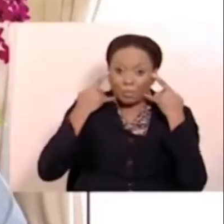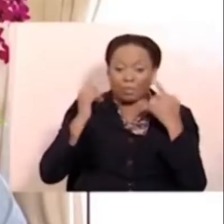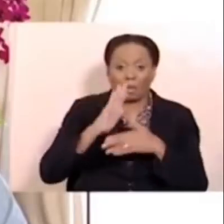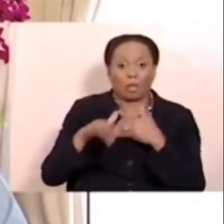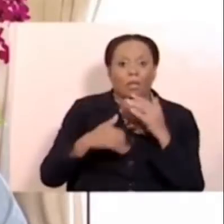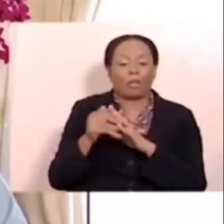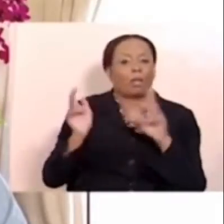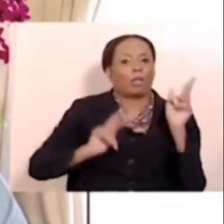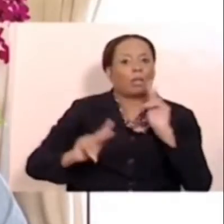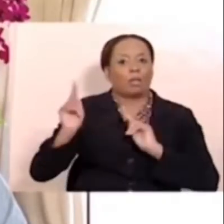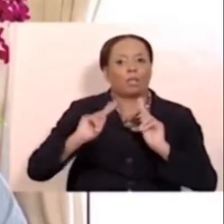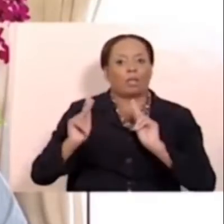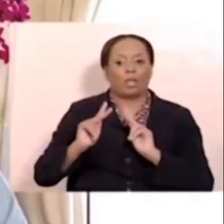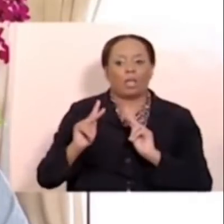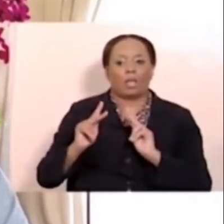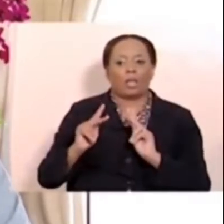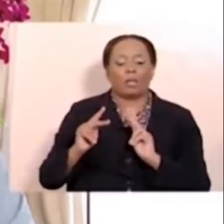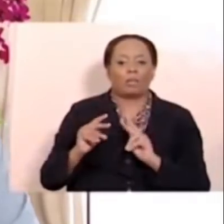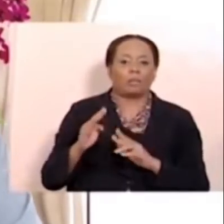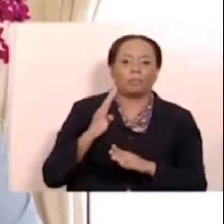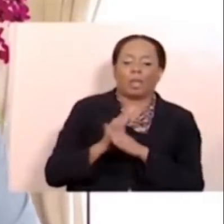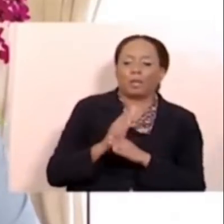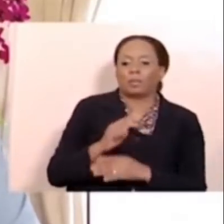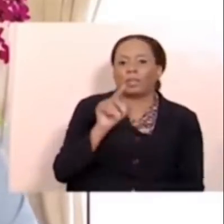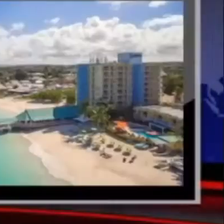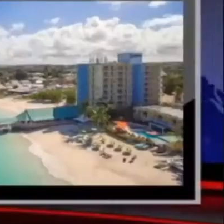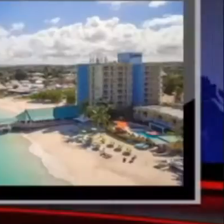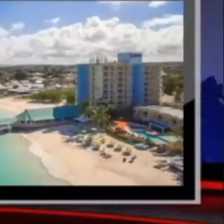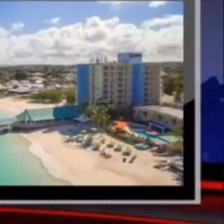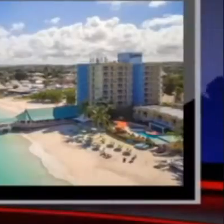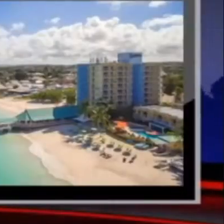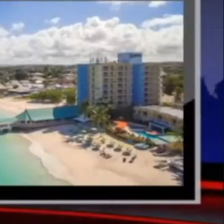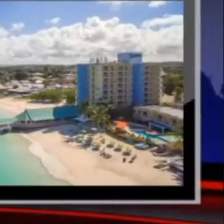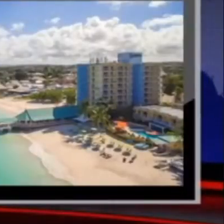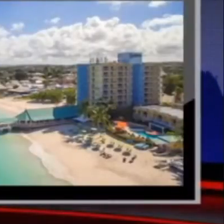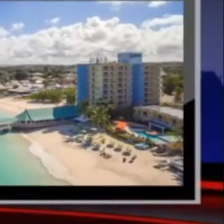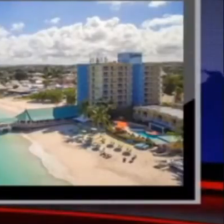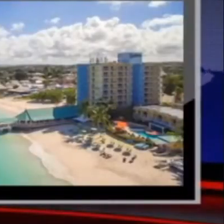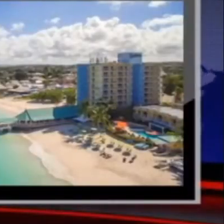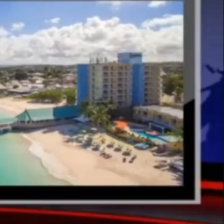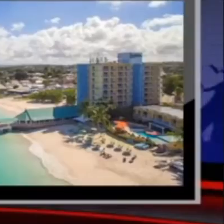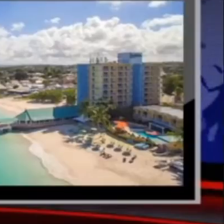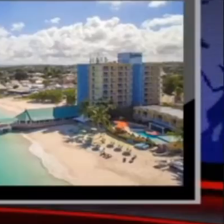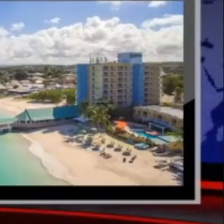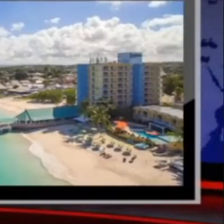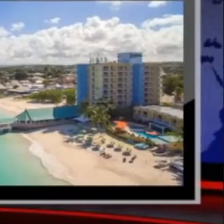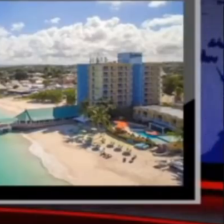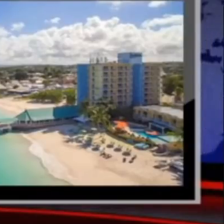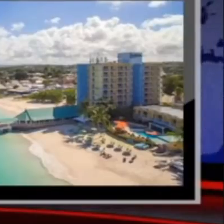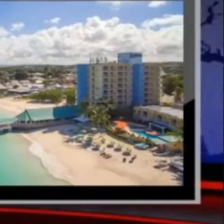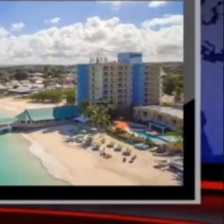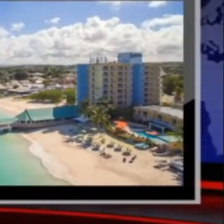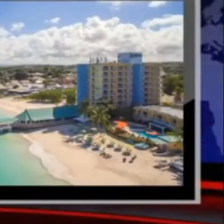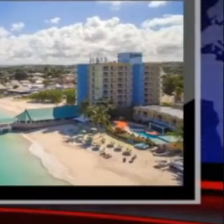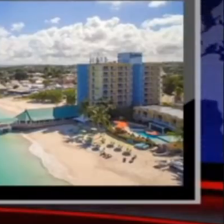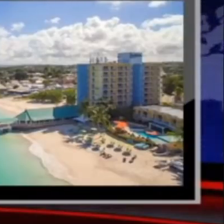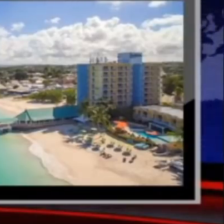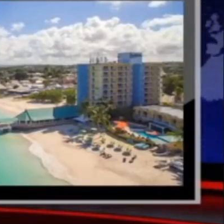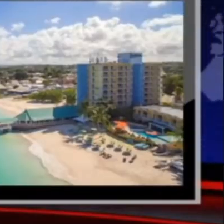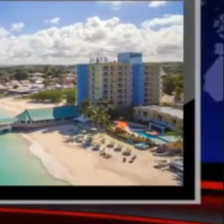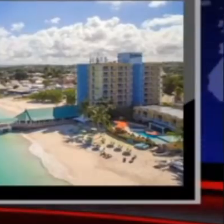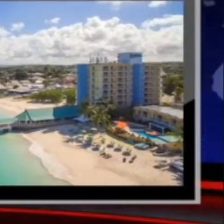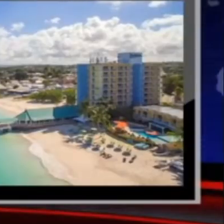persons on public transport to keep their masks on. Restrictions remain on wedding receptions, gyms,